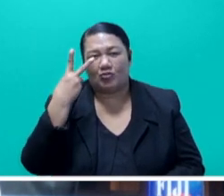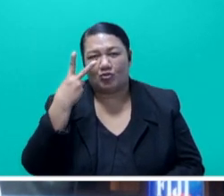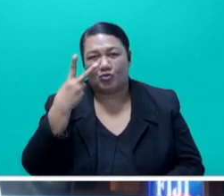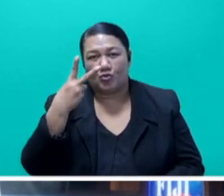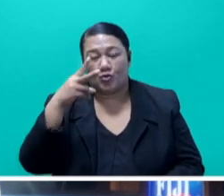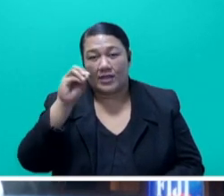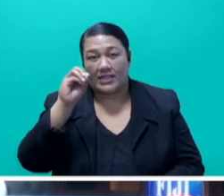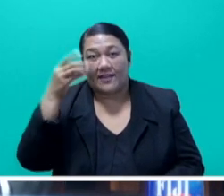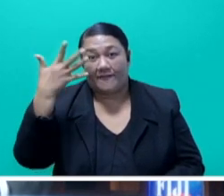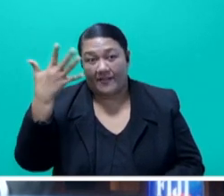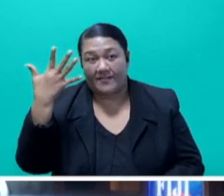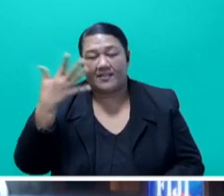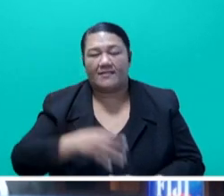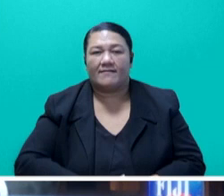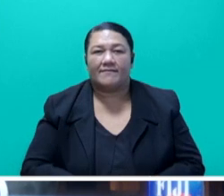2015,